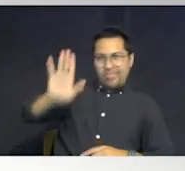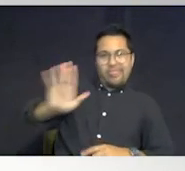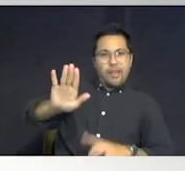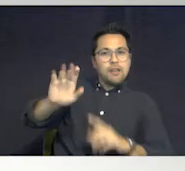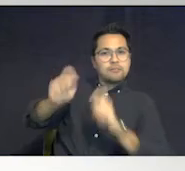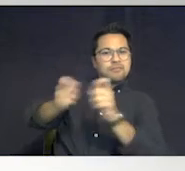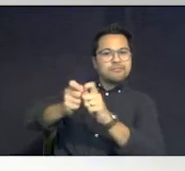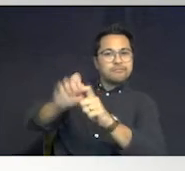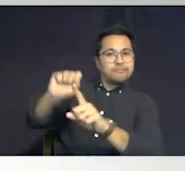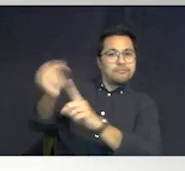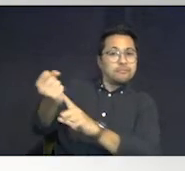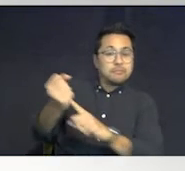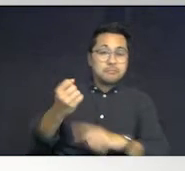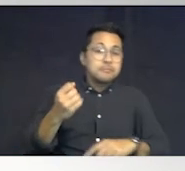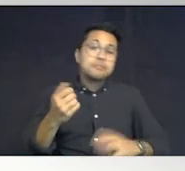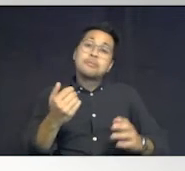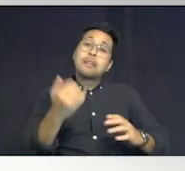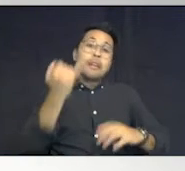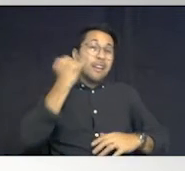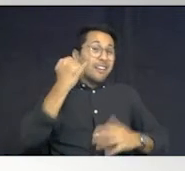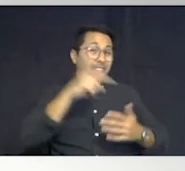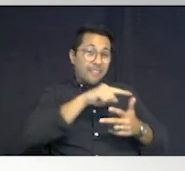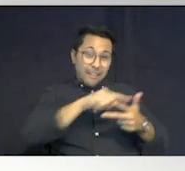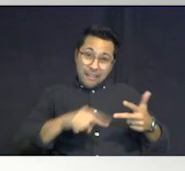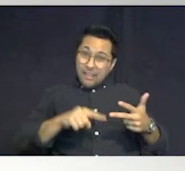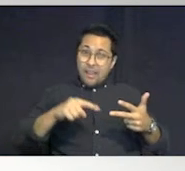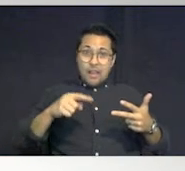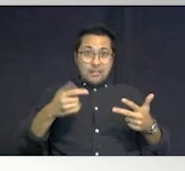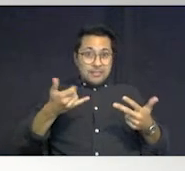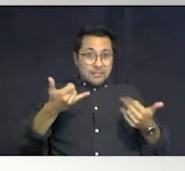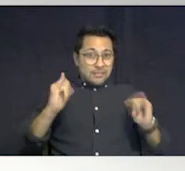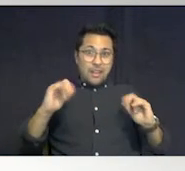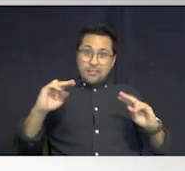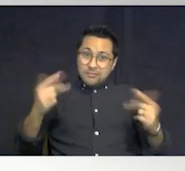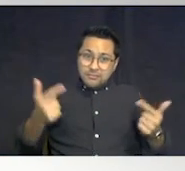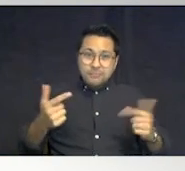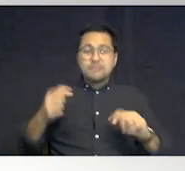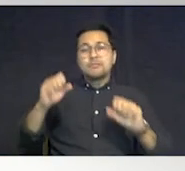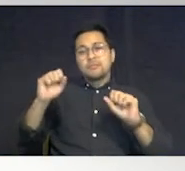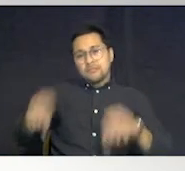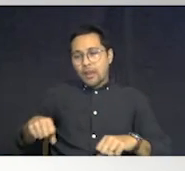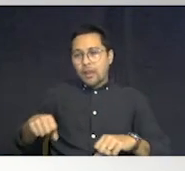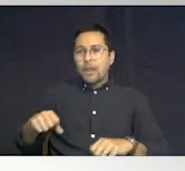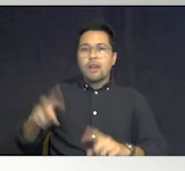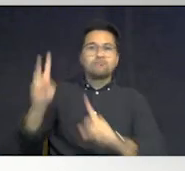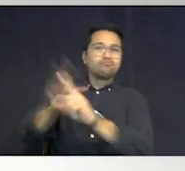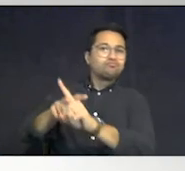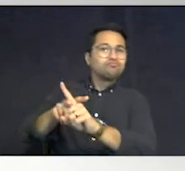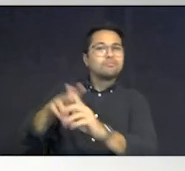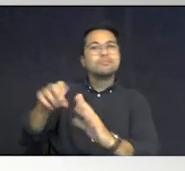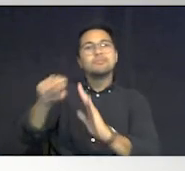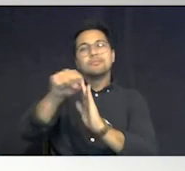if those options don't work, then you can also exercise your procedural safeguards and either file a state complaint, request